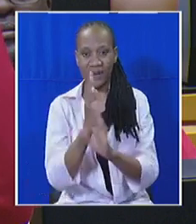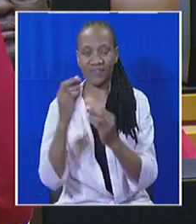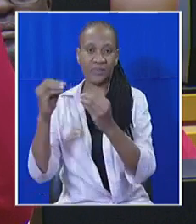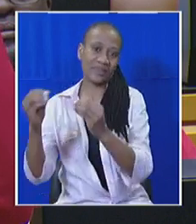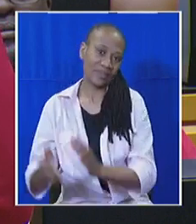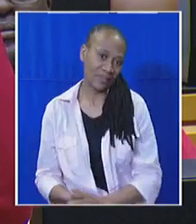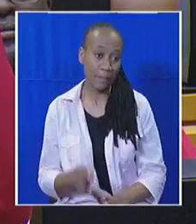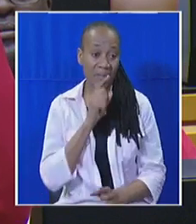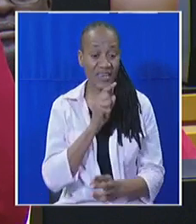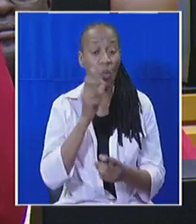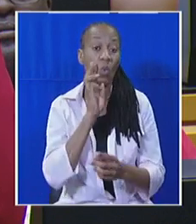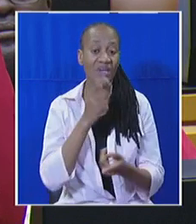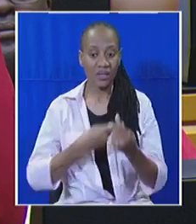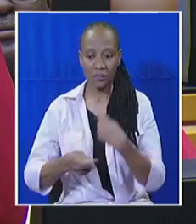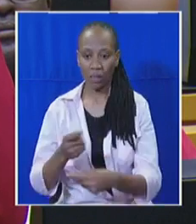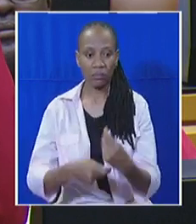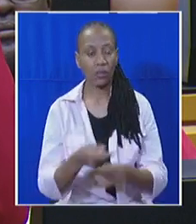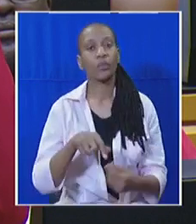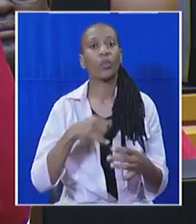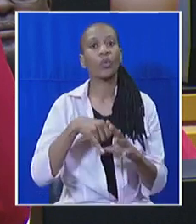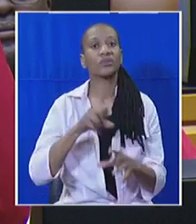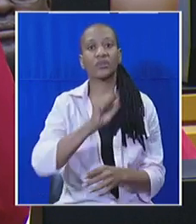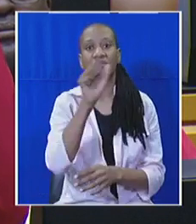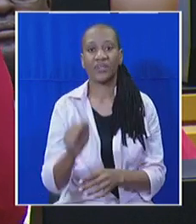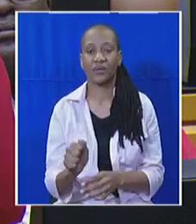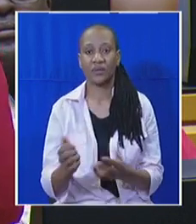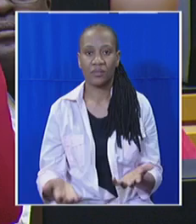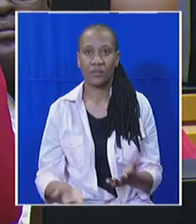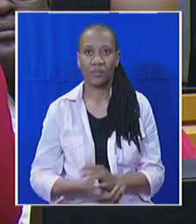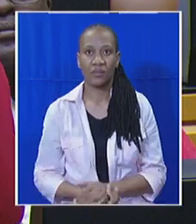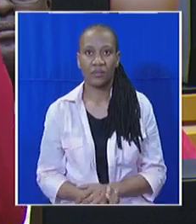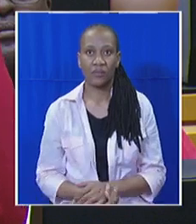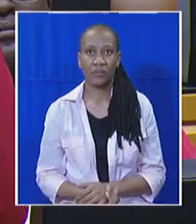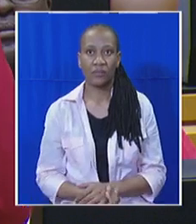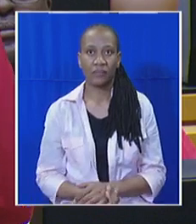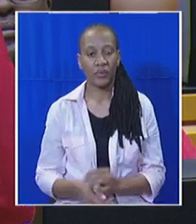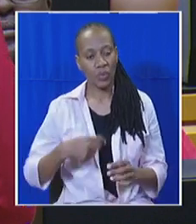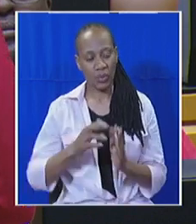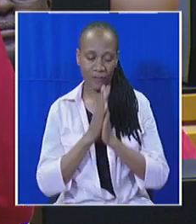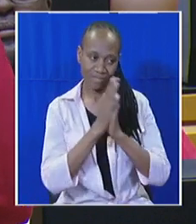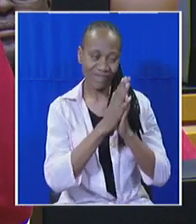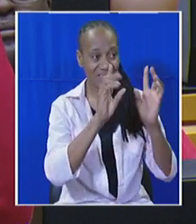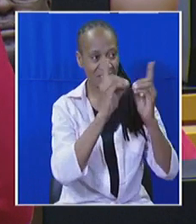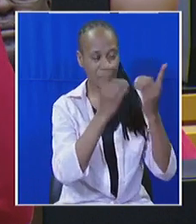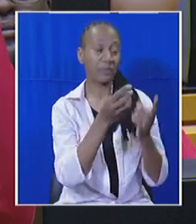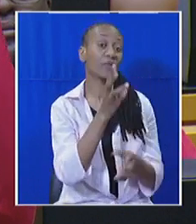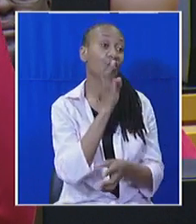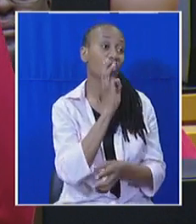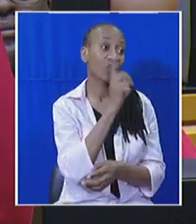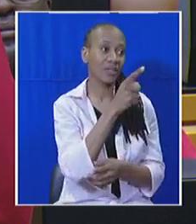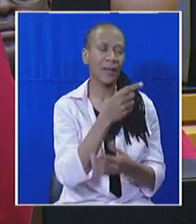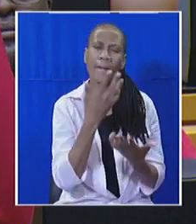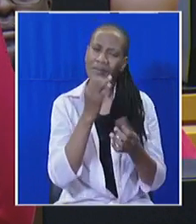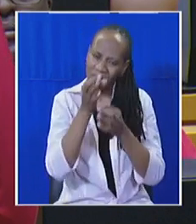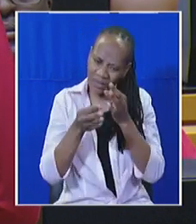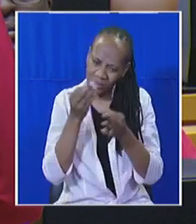commodification of water, depriving many poor people the right to access good quality water. We call on the Department of Water and Sanitation to come clean and